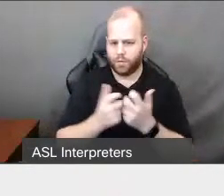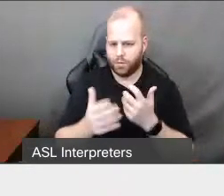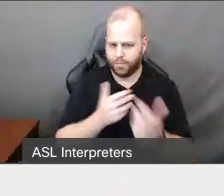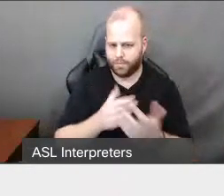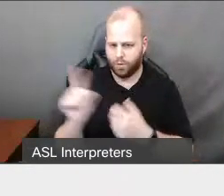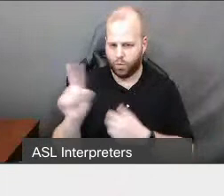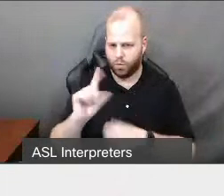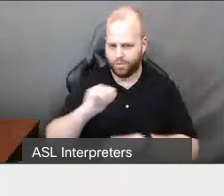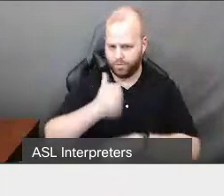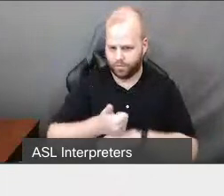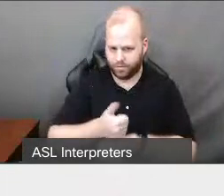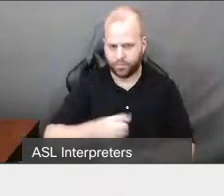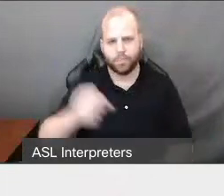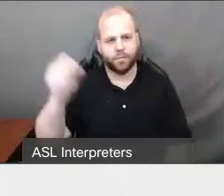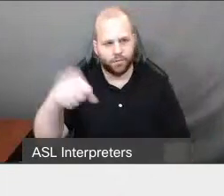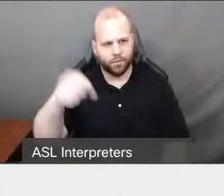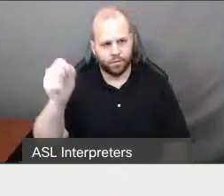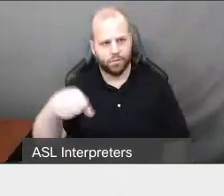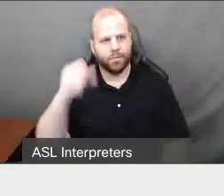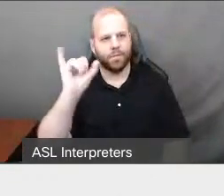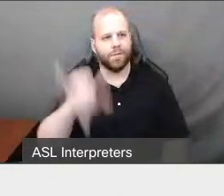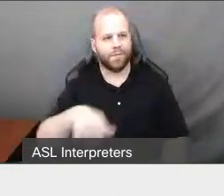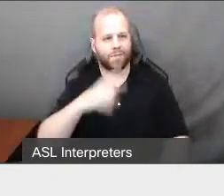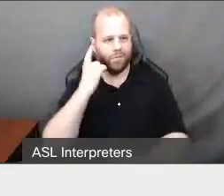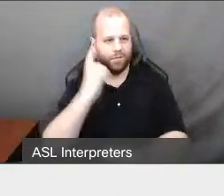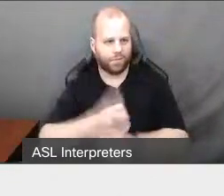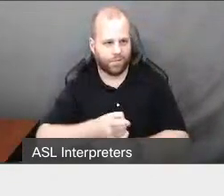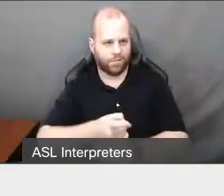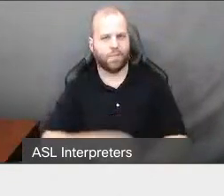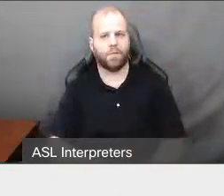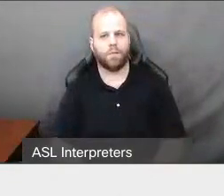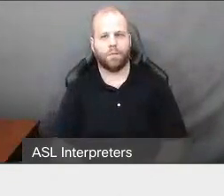located. That would be a correct statement, yes.